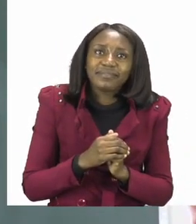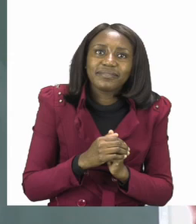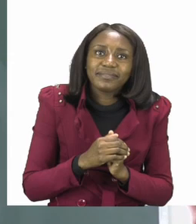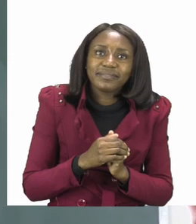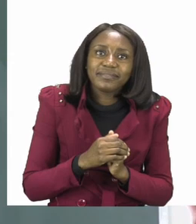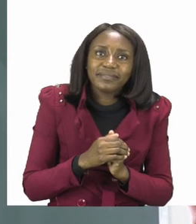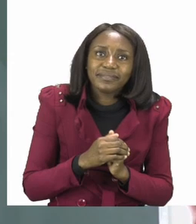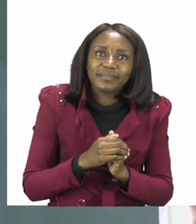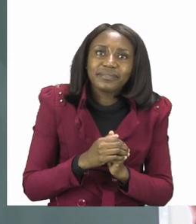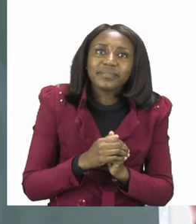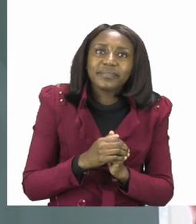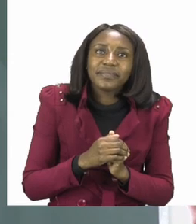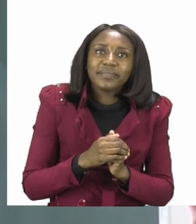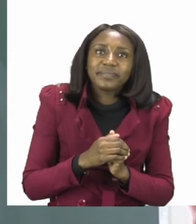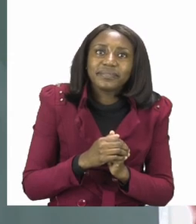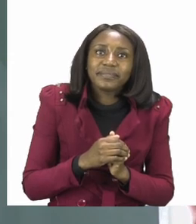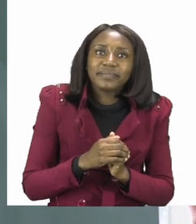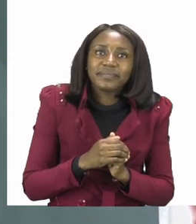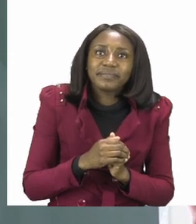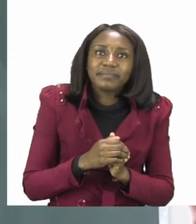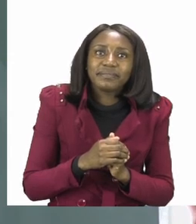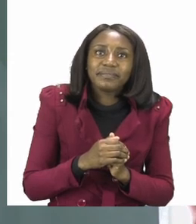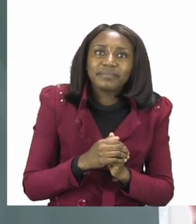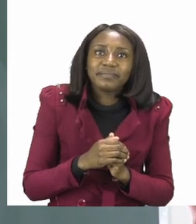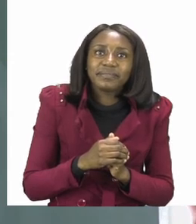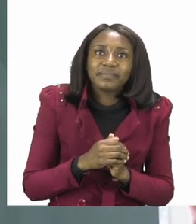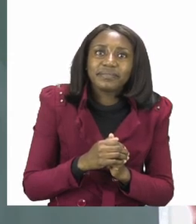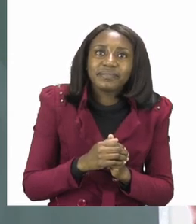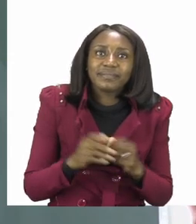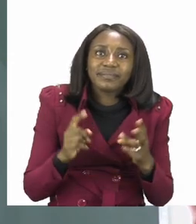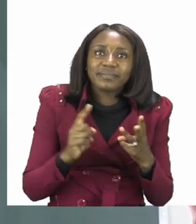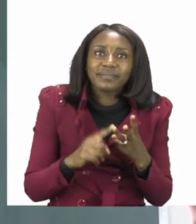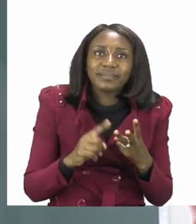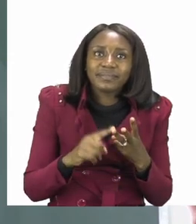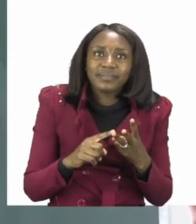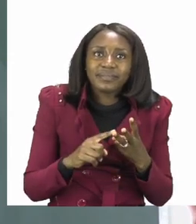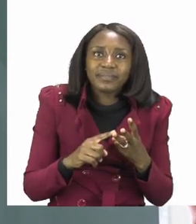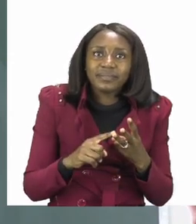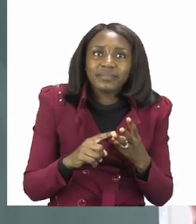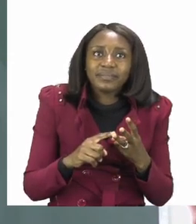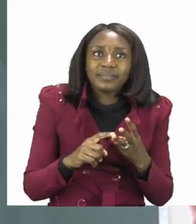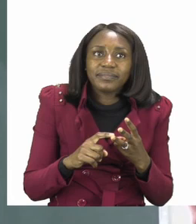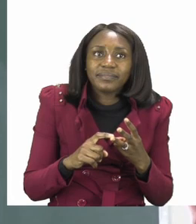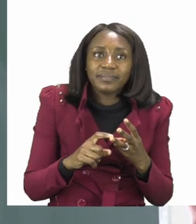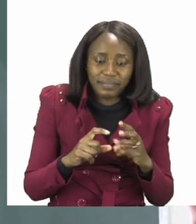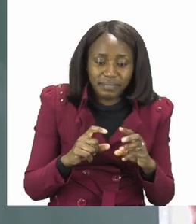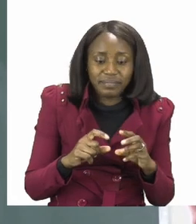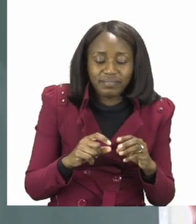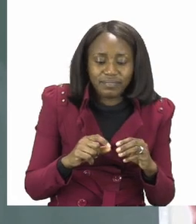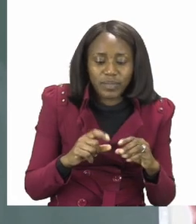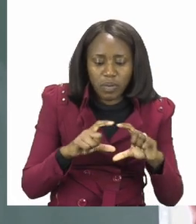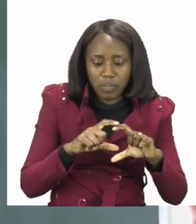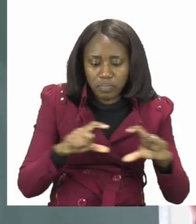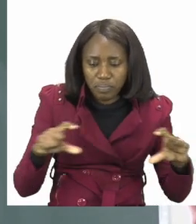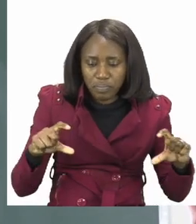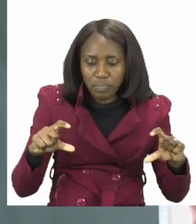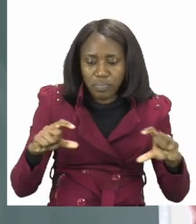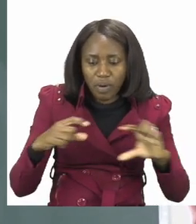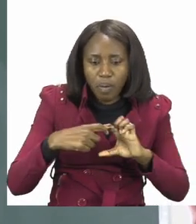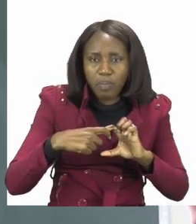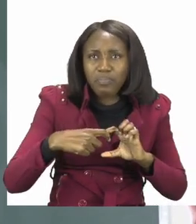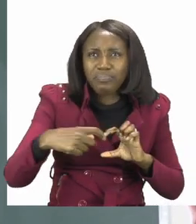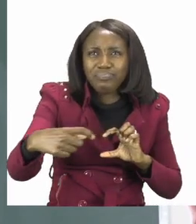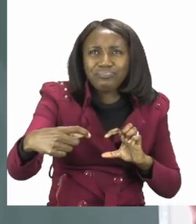like a triangular prism. The next shape that we have, boys and girls, is called a